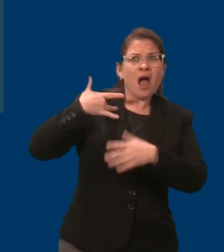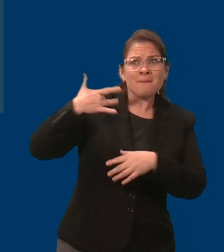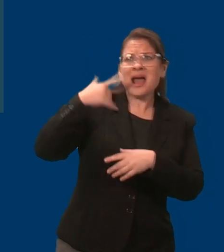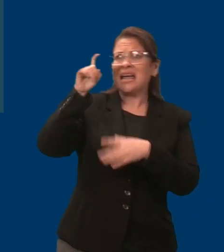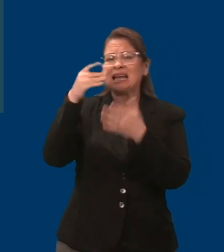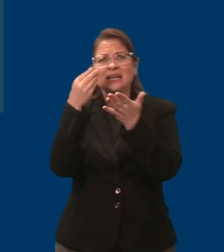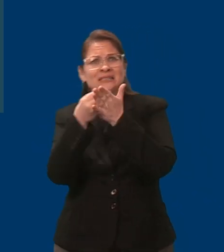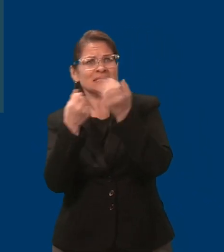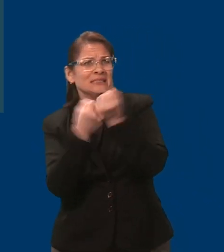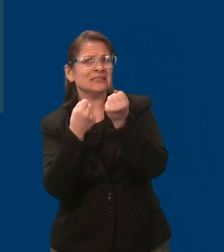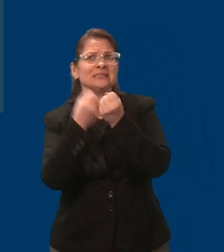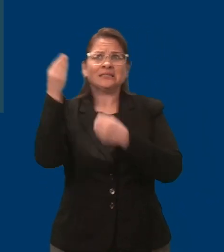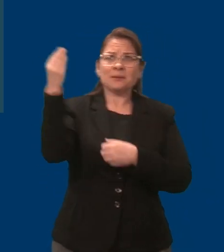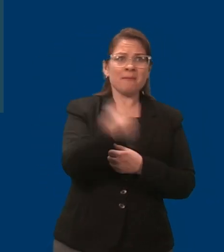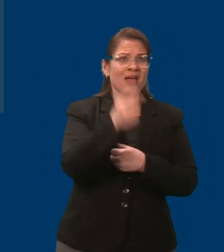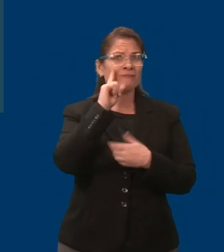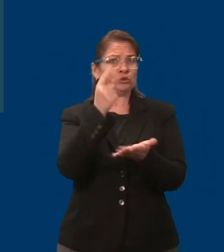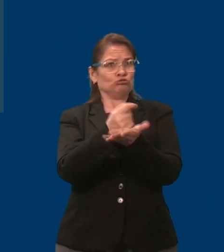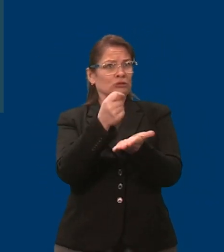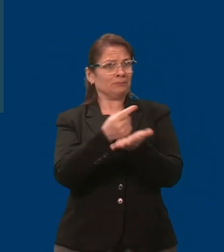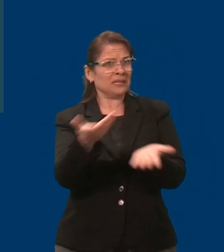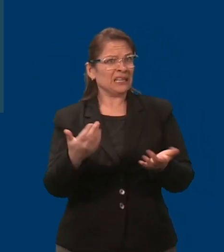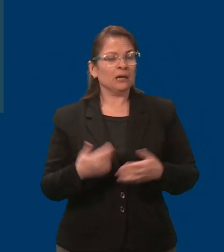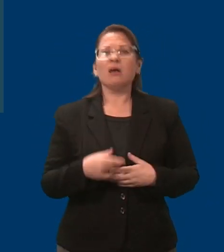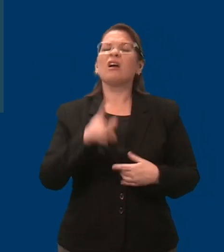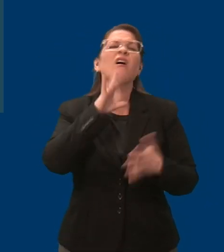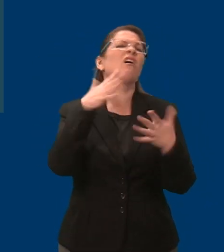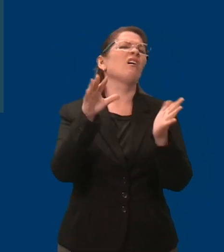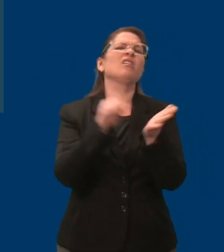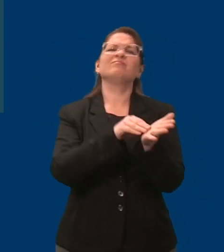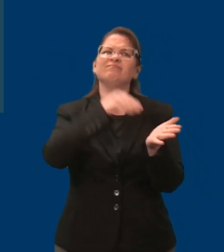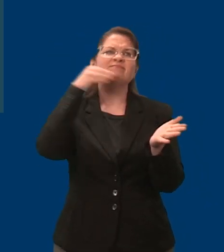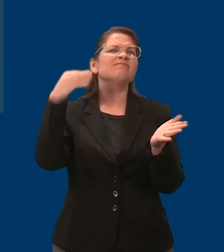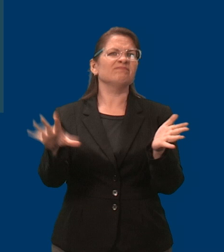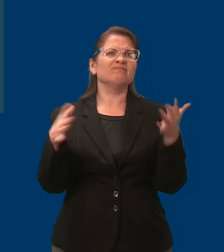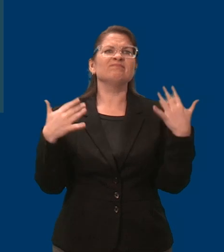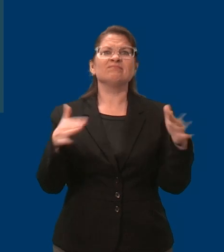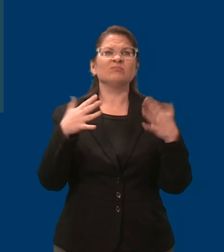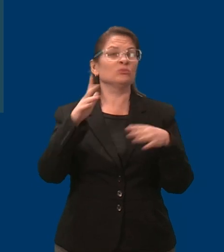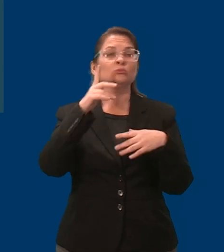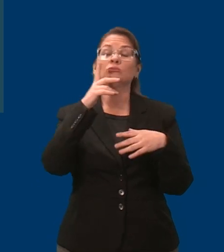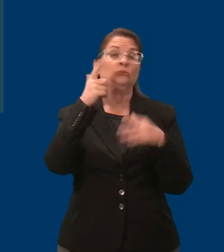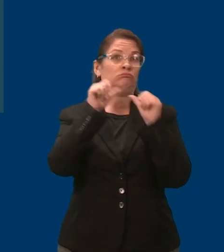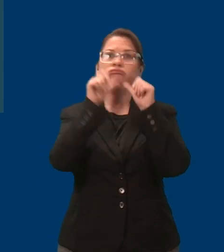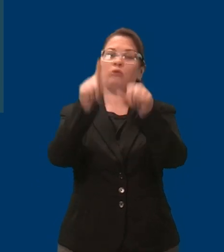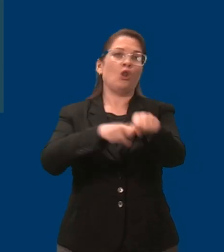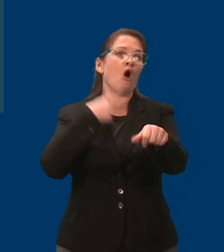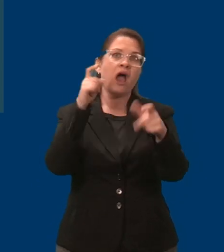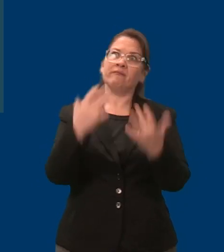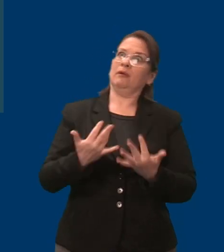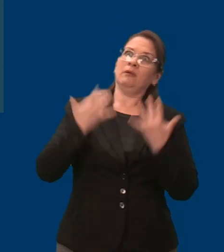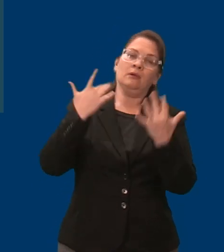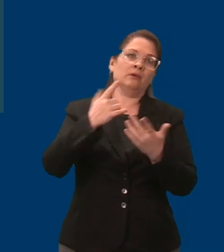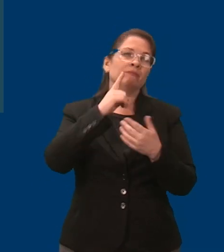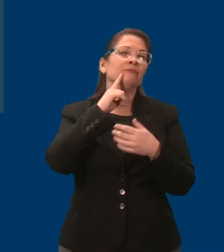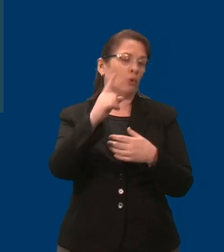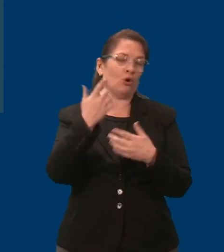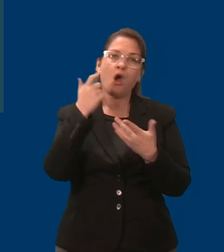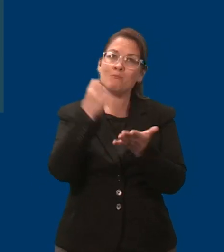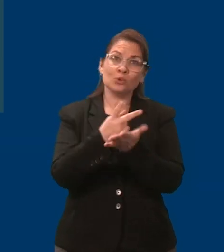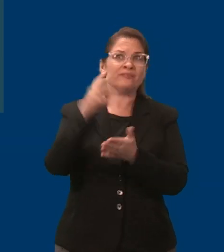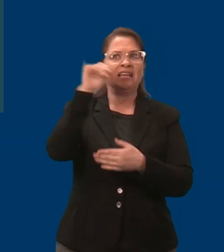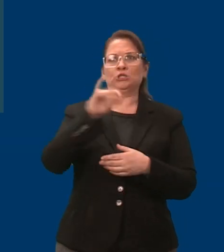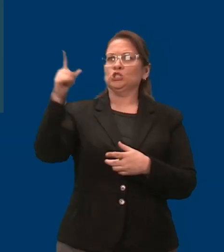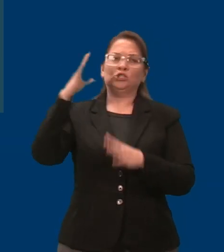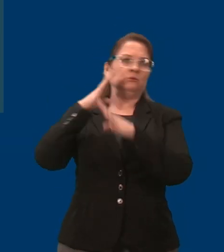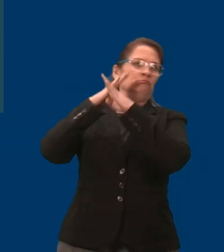our 4-month-old son was very expensive and would take a while to get approved, mostly because of the insurance barriers. They advised they could do some